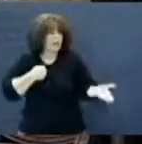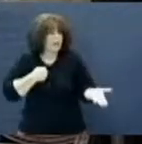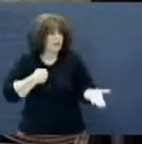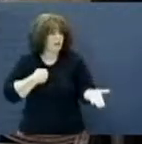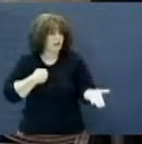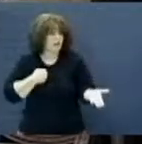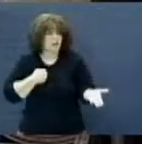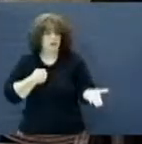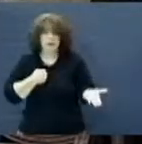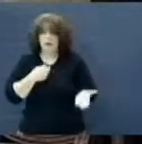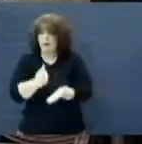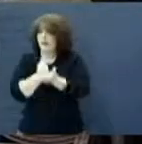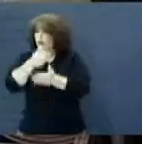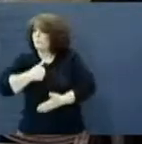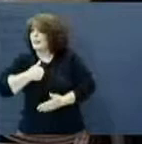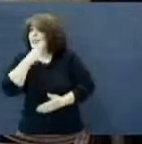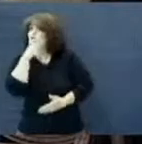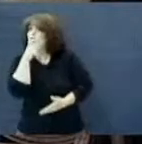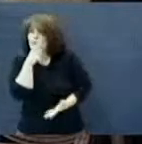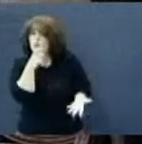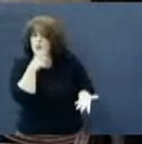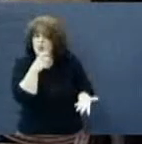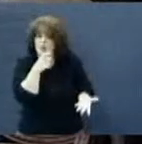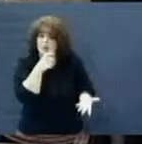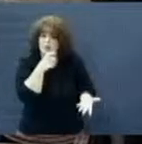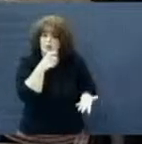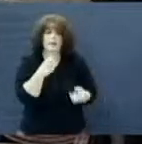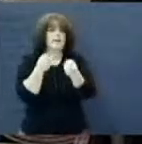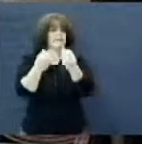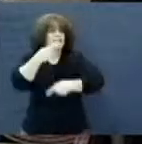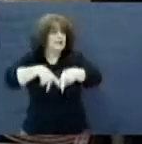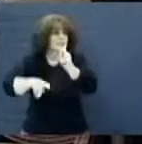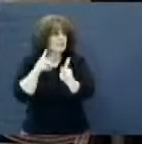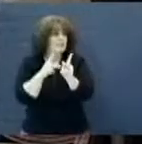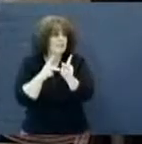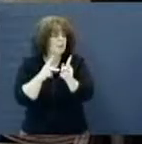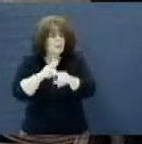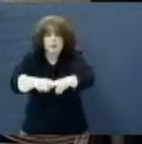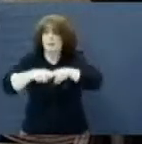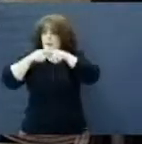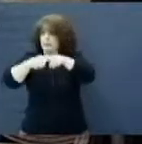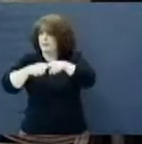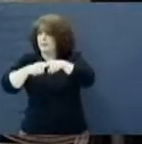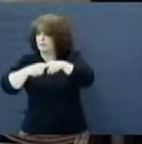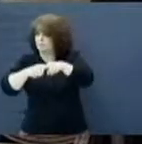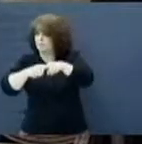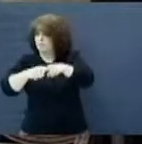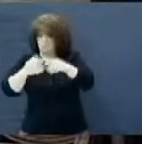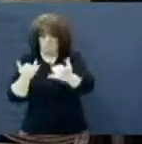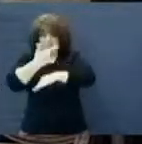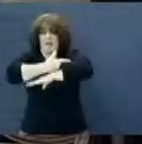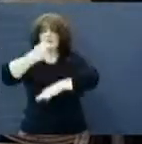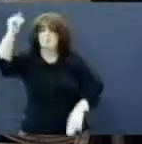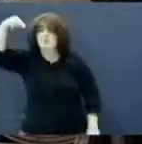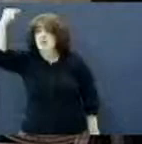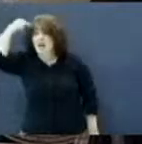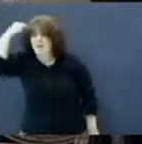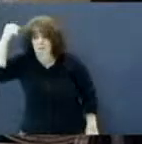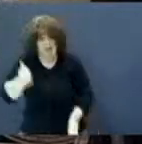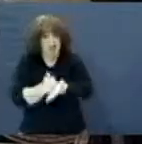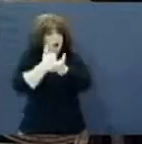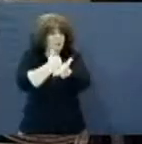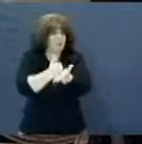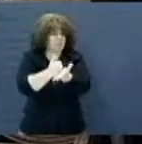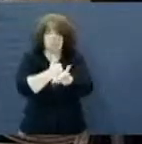Who's going to help me? You know, a lot of folks today depending on the government to help them. And I'm not